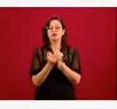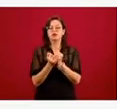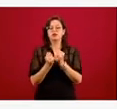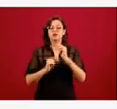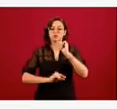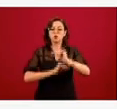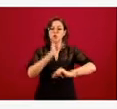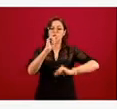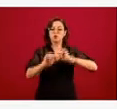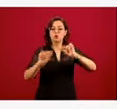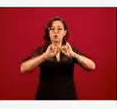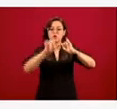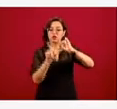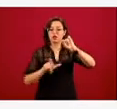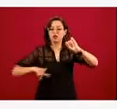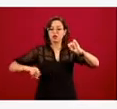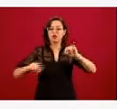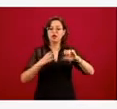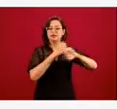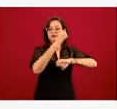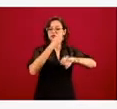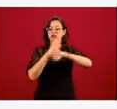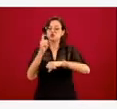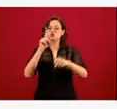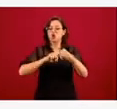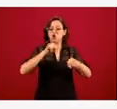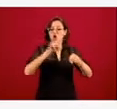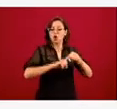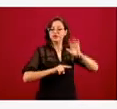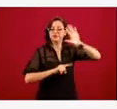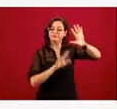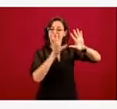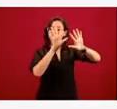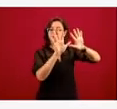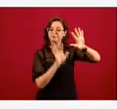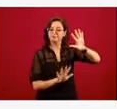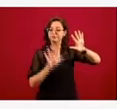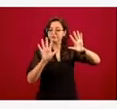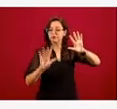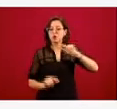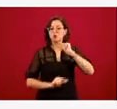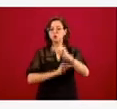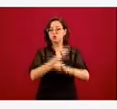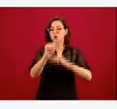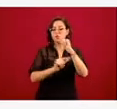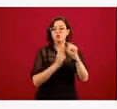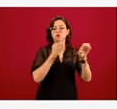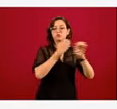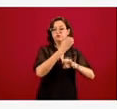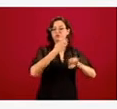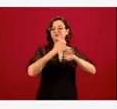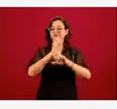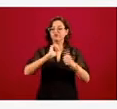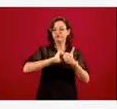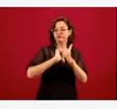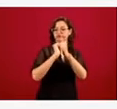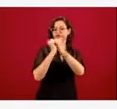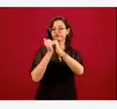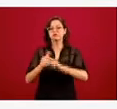have studied over 45,000 cases, and we can see how the distribution of the infected